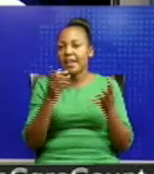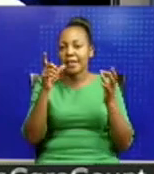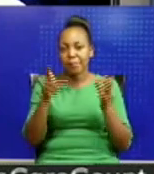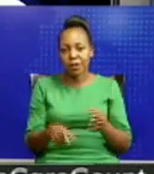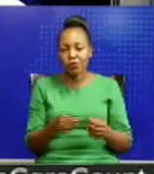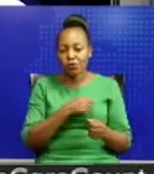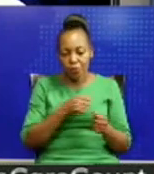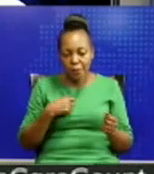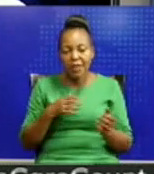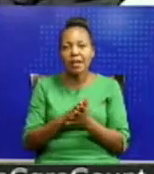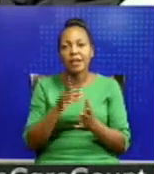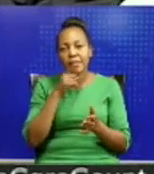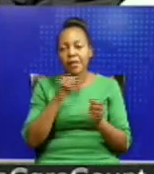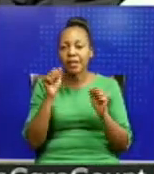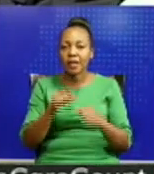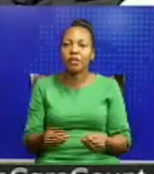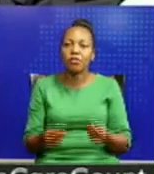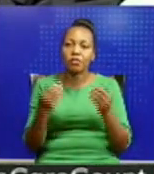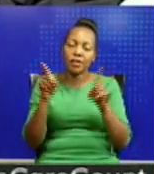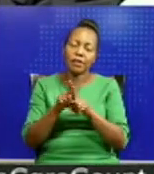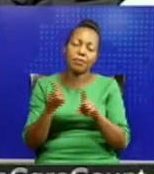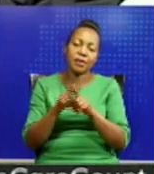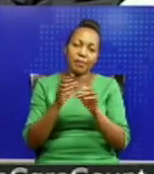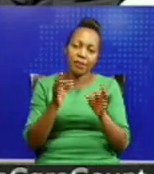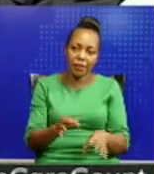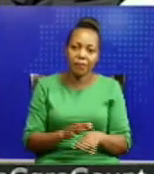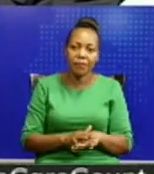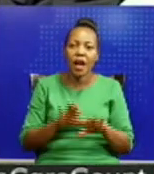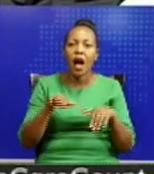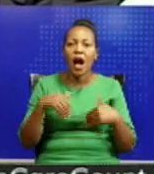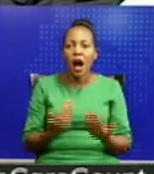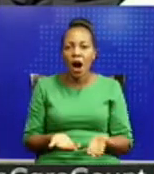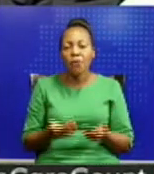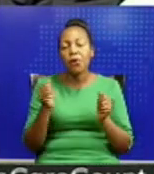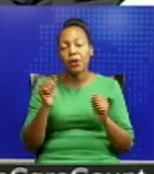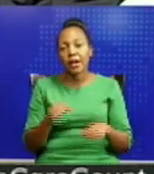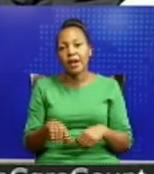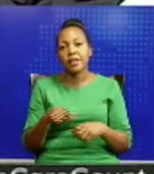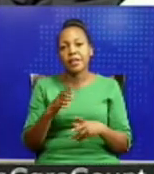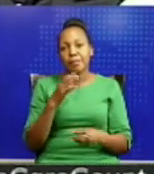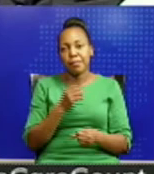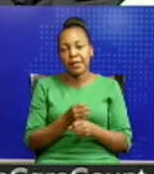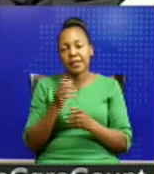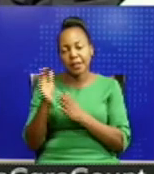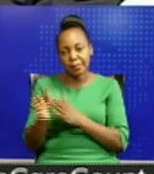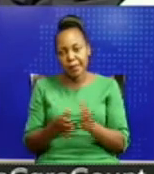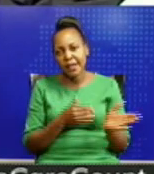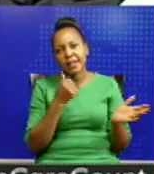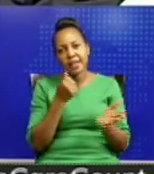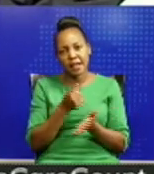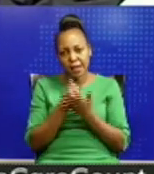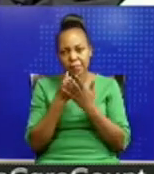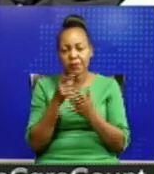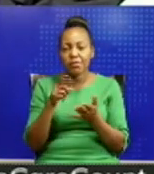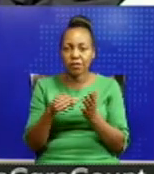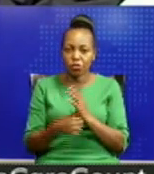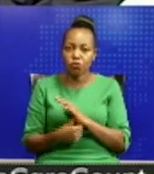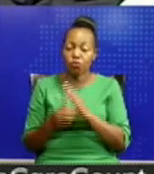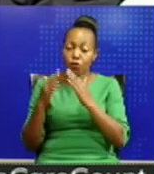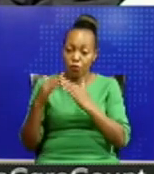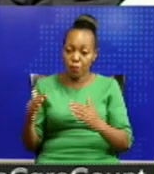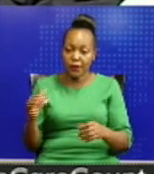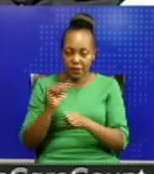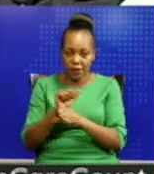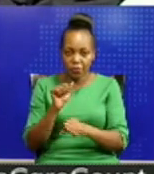How can the national budget as a planning tool help us address this issue of unpaid care and domestic work? Wilson Senyini. Yeah, thank you very